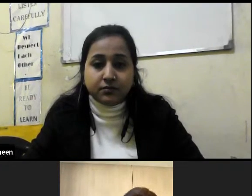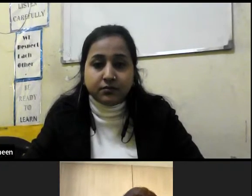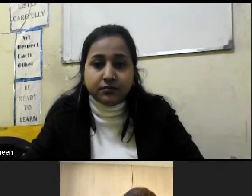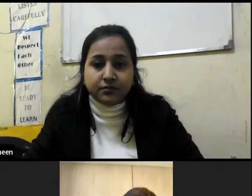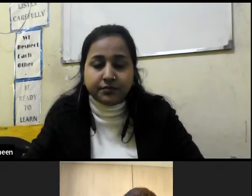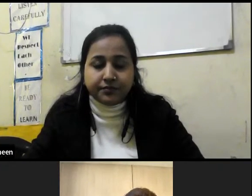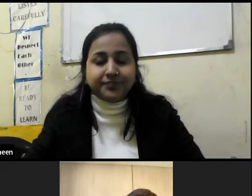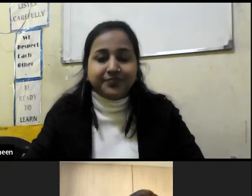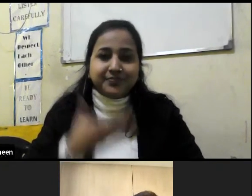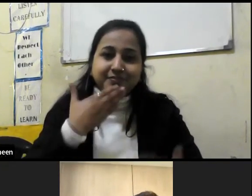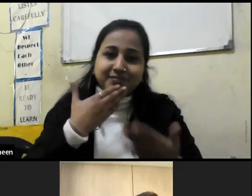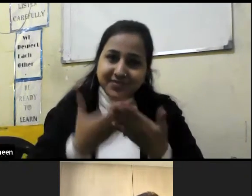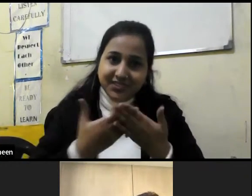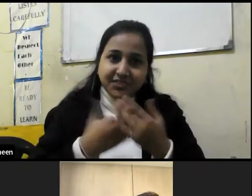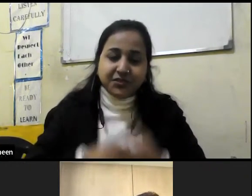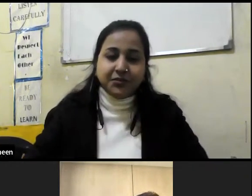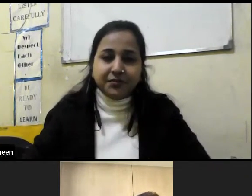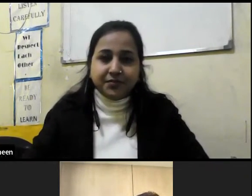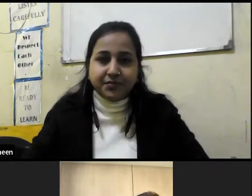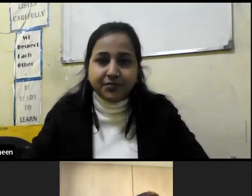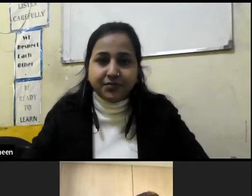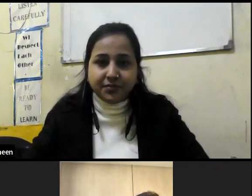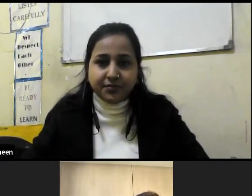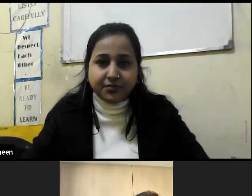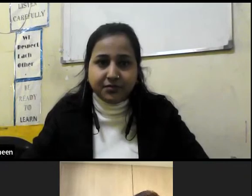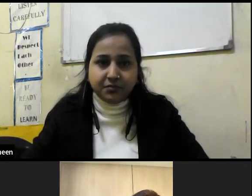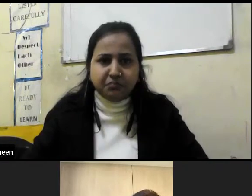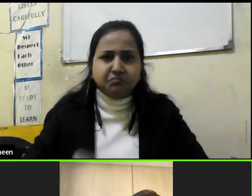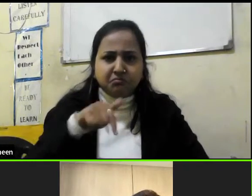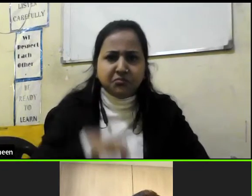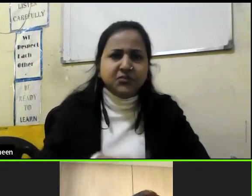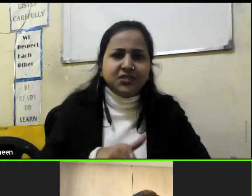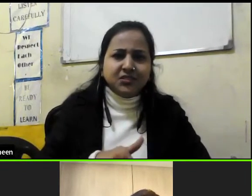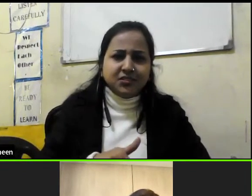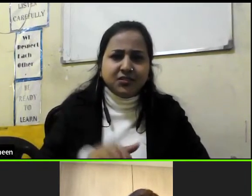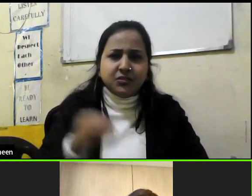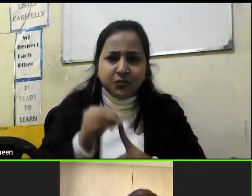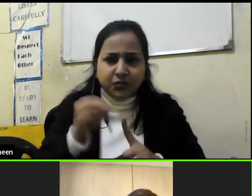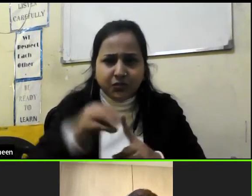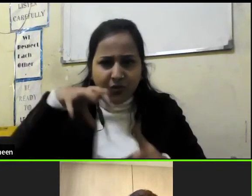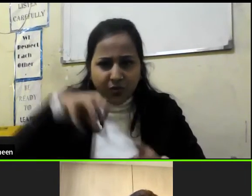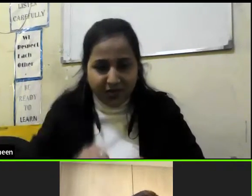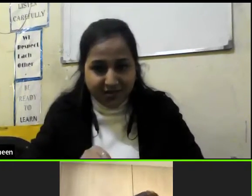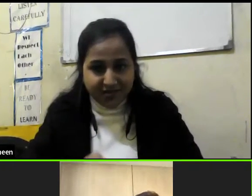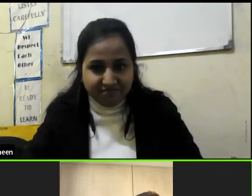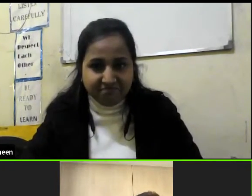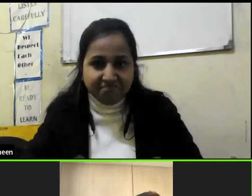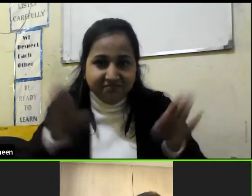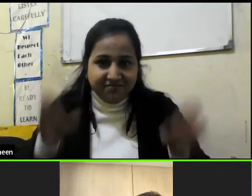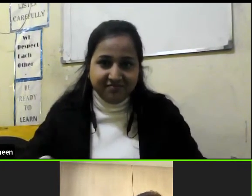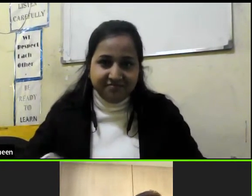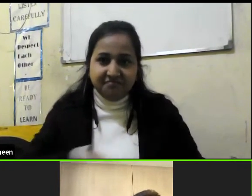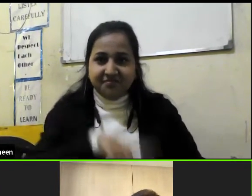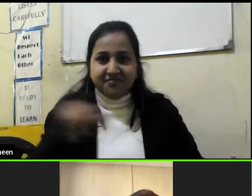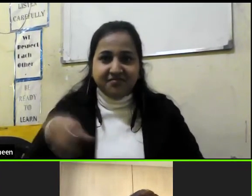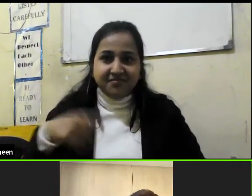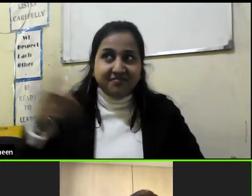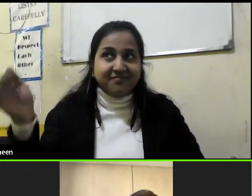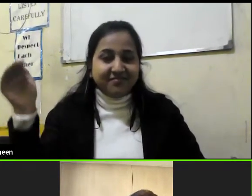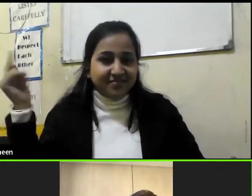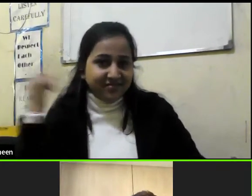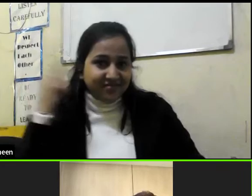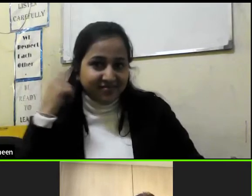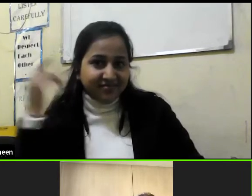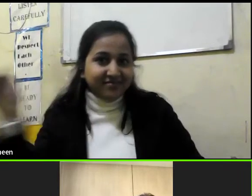Yeah, thank you so much. And it is an opportunity to be here on this platform, listening to the valued speakers who